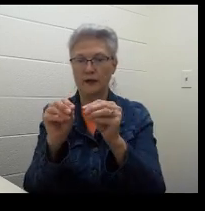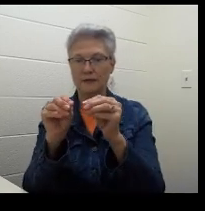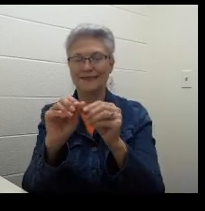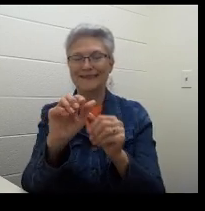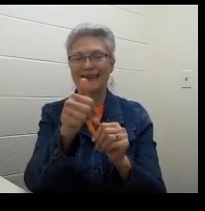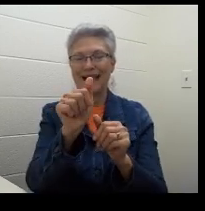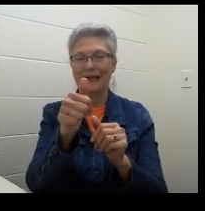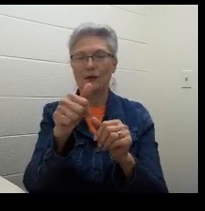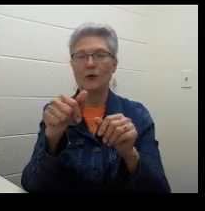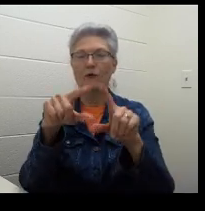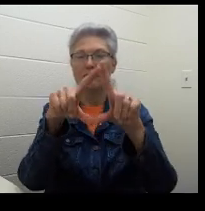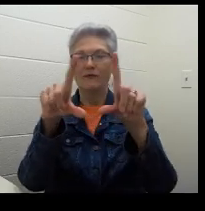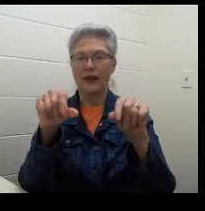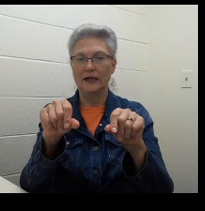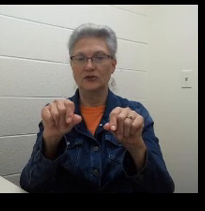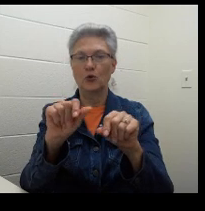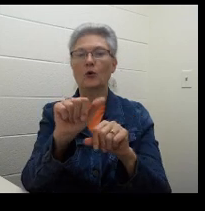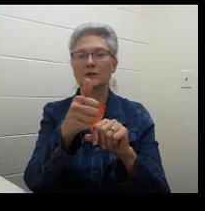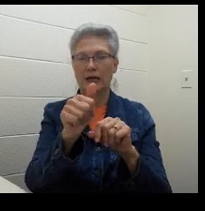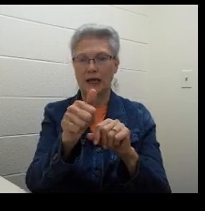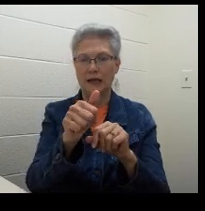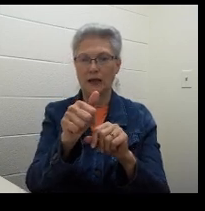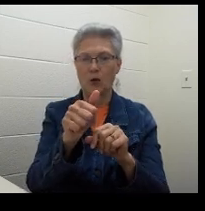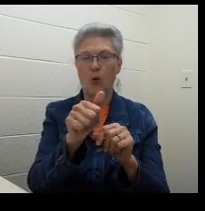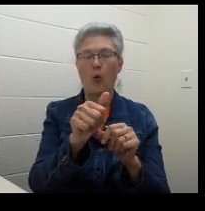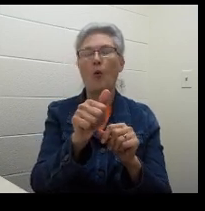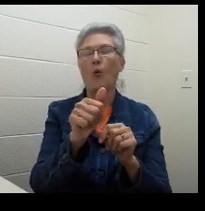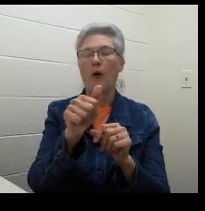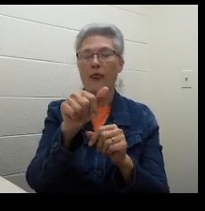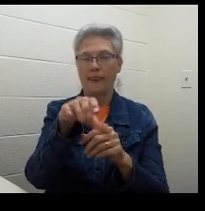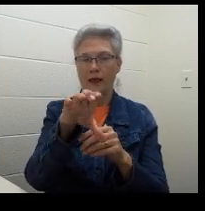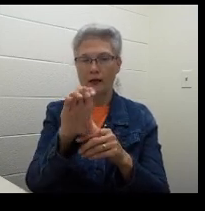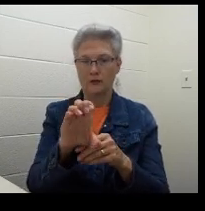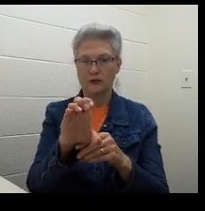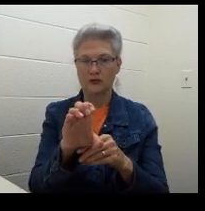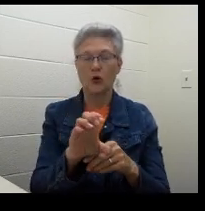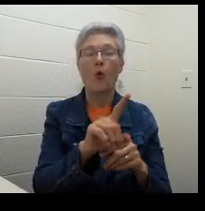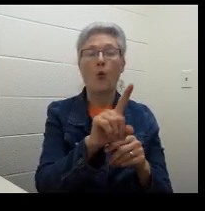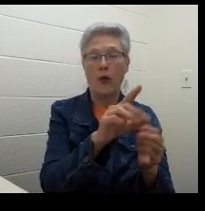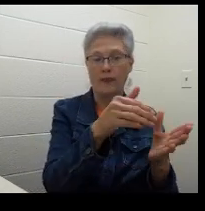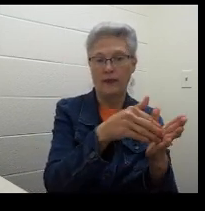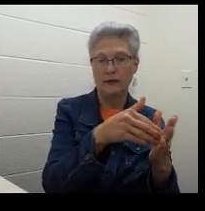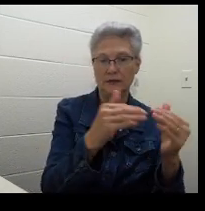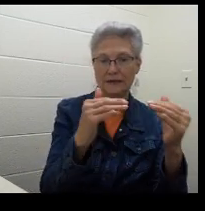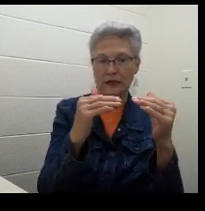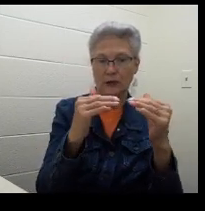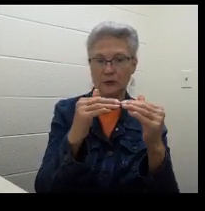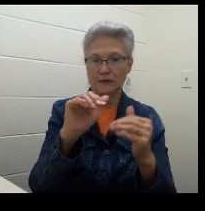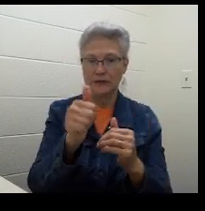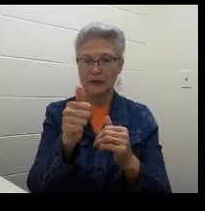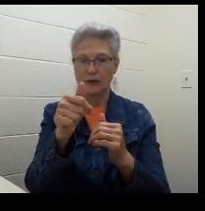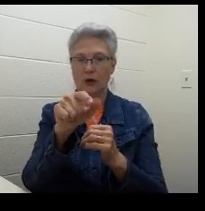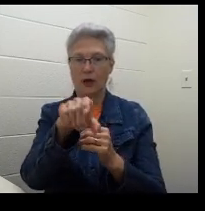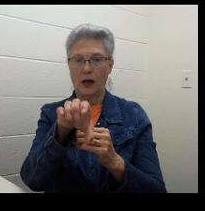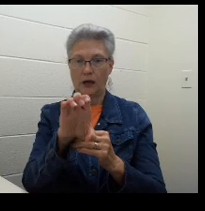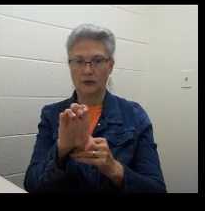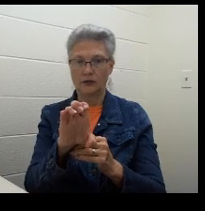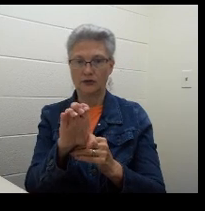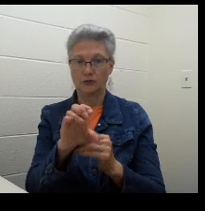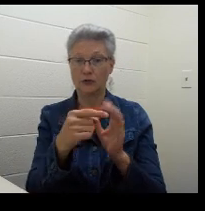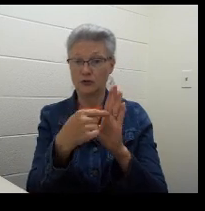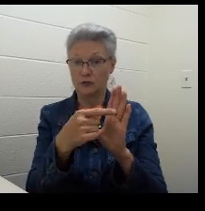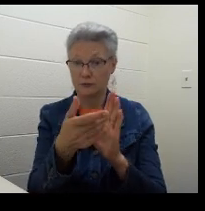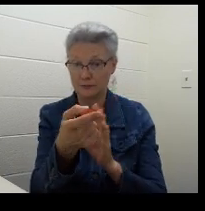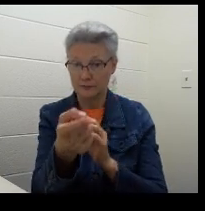10 hundreds. So 1,000 is the same thing as saying 10 hundreds. And we can show that